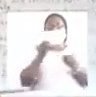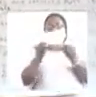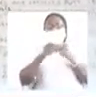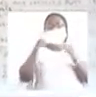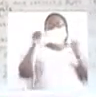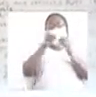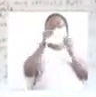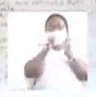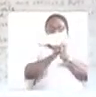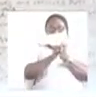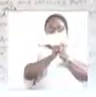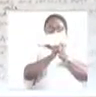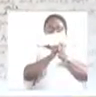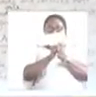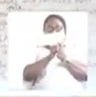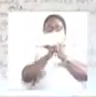But I want to add that